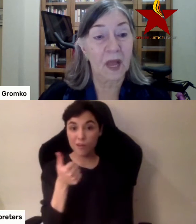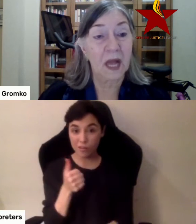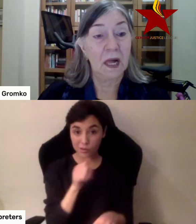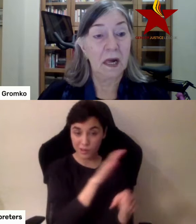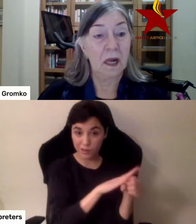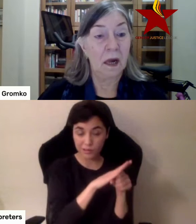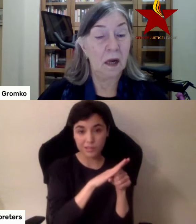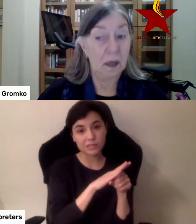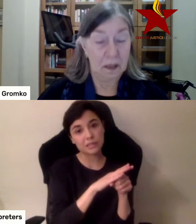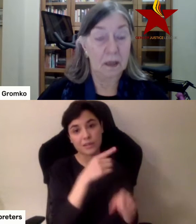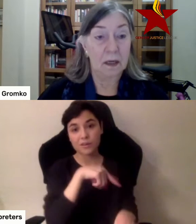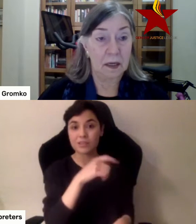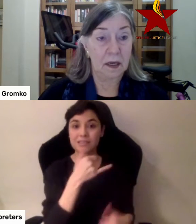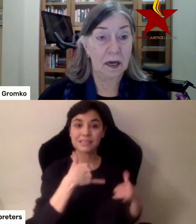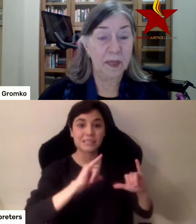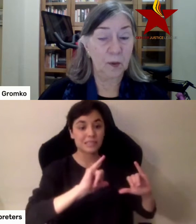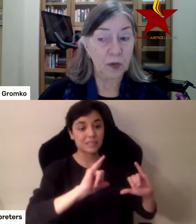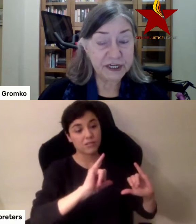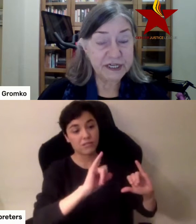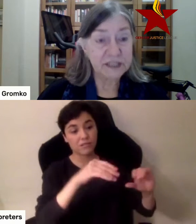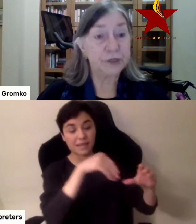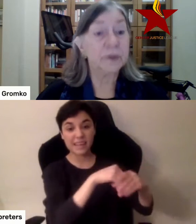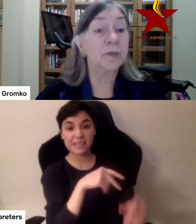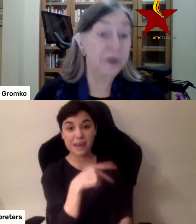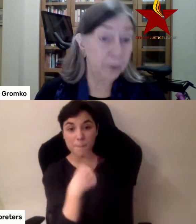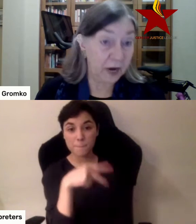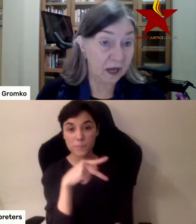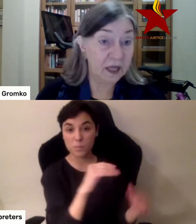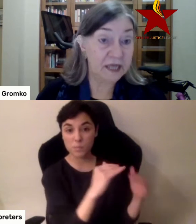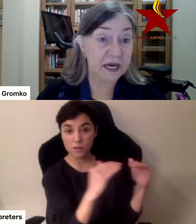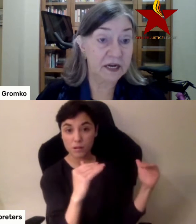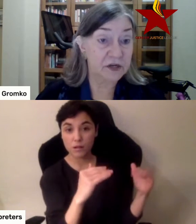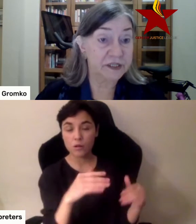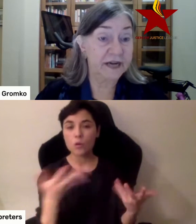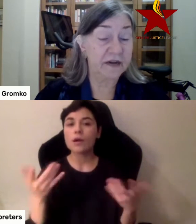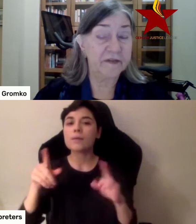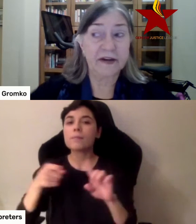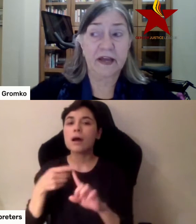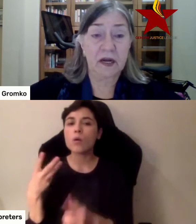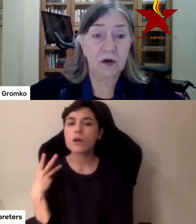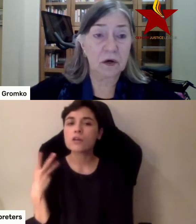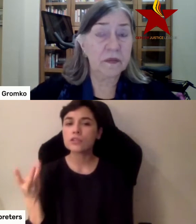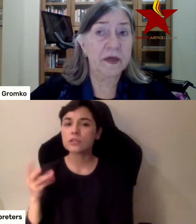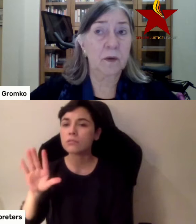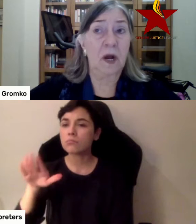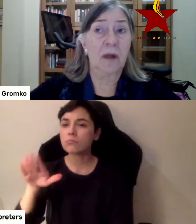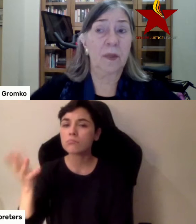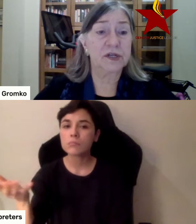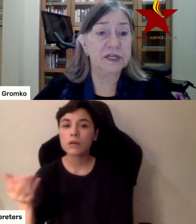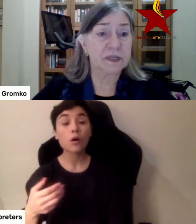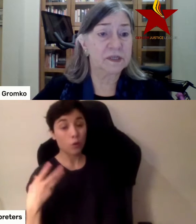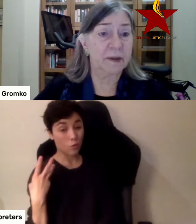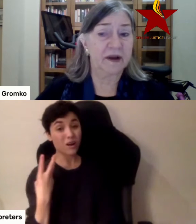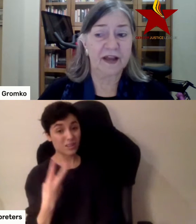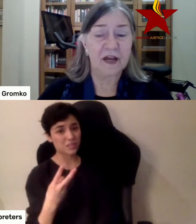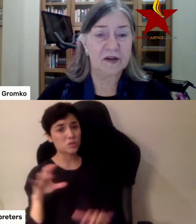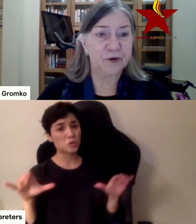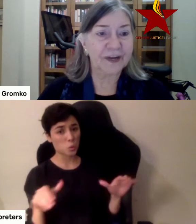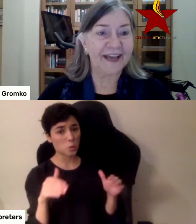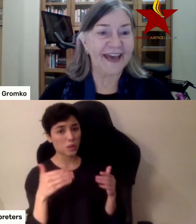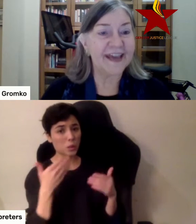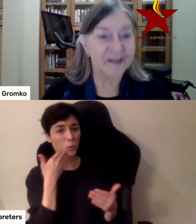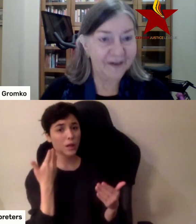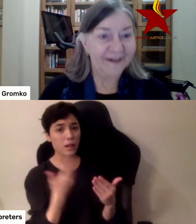Washington as far as the Seattle area and stuff? Washington's doing pretty well, as I understand it. In fact, I heard that Washington was about